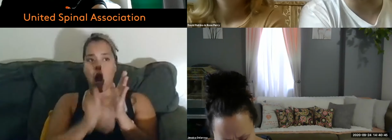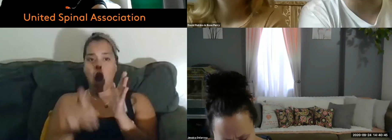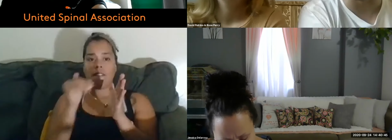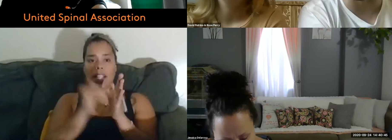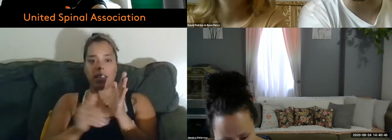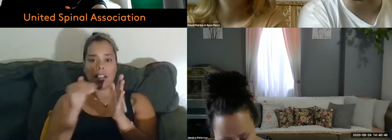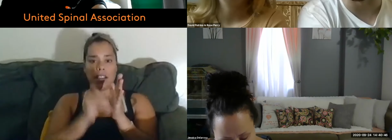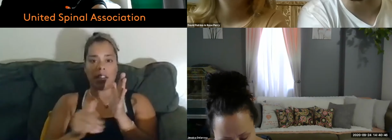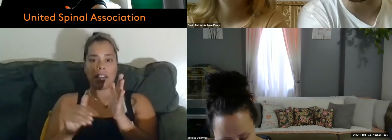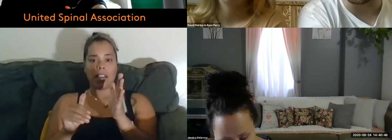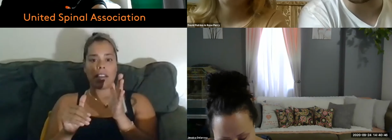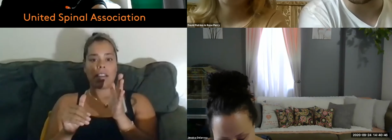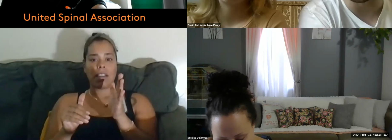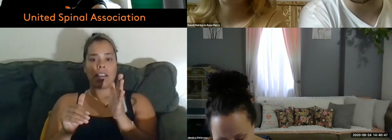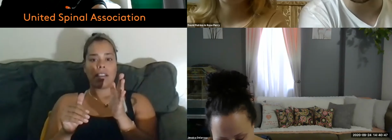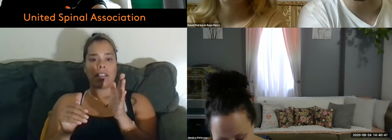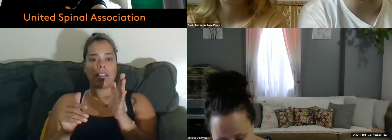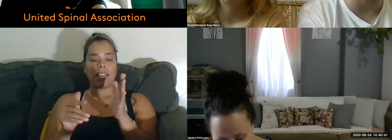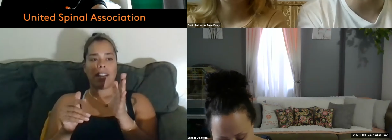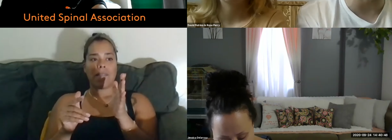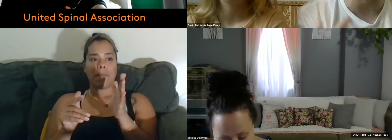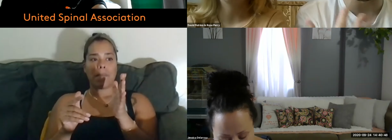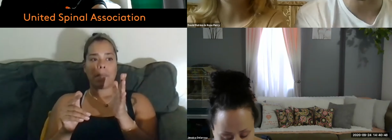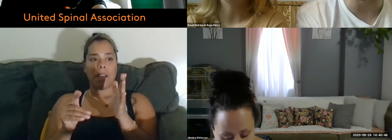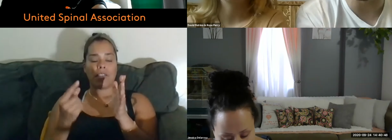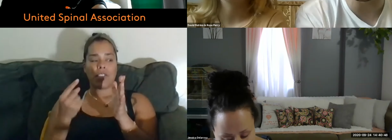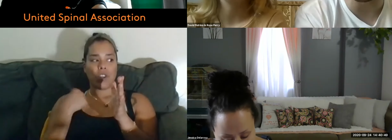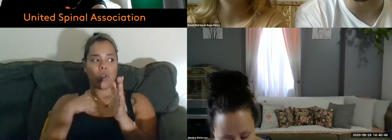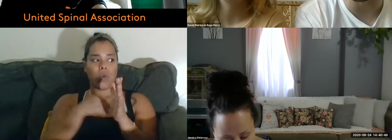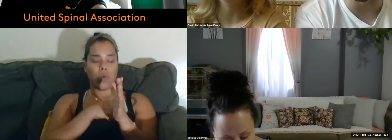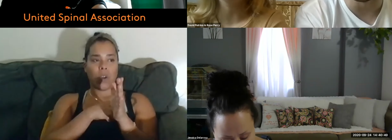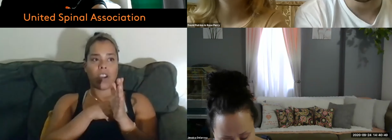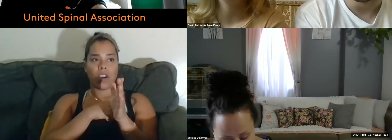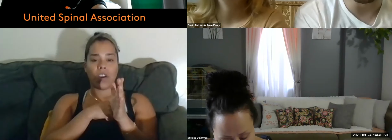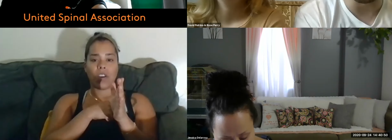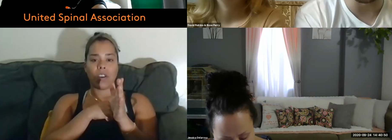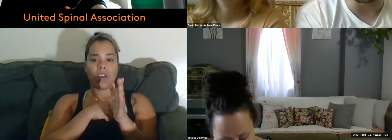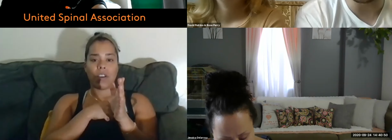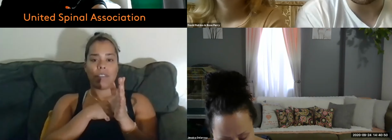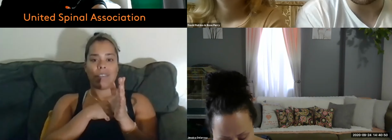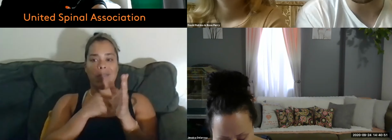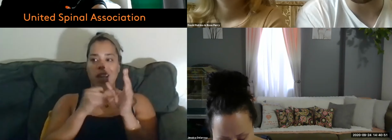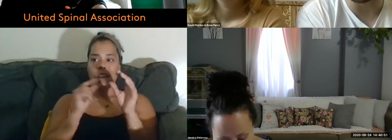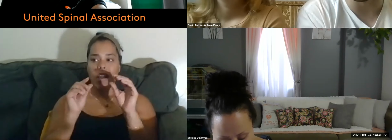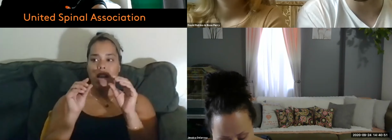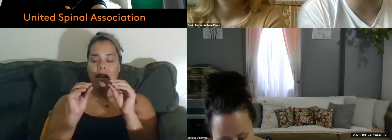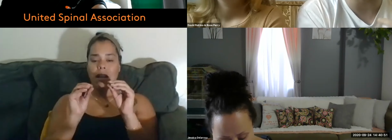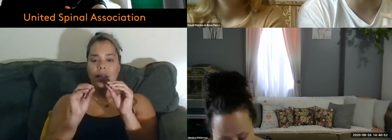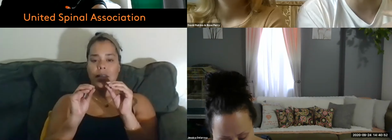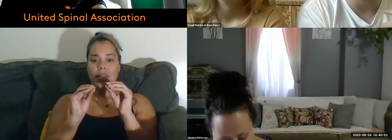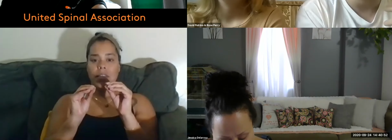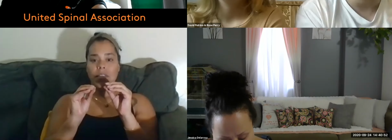in this non-inclusive direction. You know, to give you a concrete example from from the healthcare